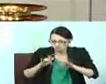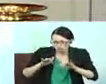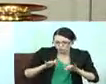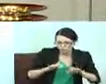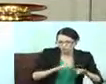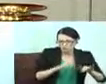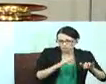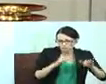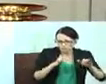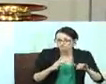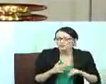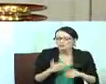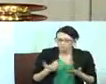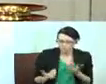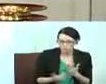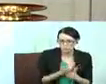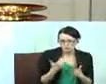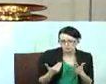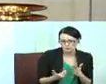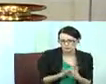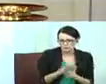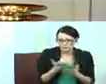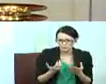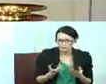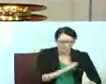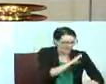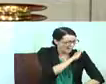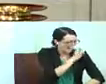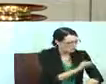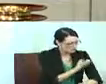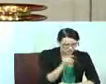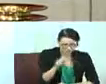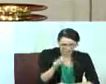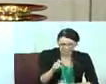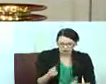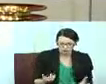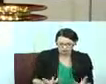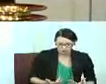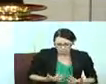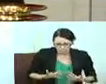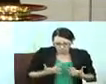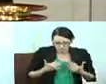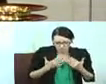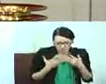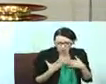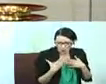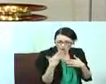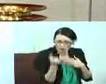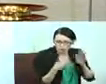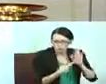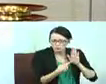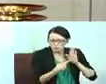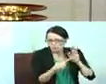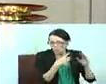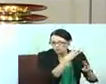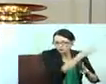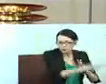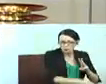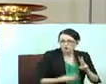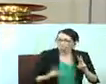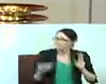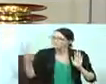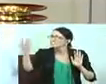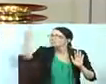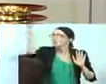us, refresh us, give us the energy that we need so that we can go out into the world and shine into